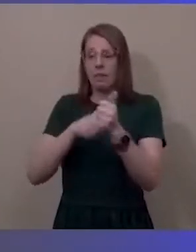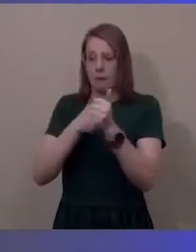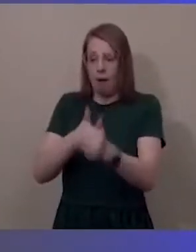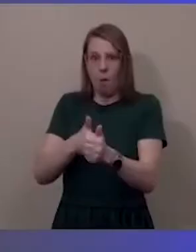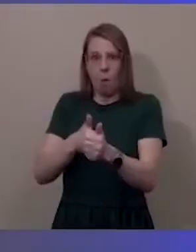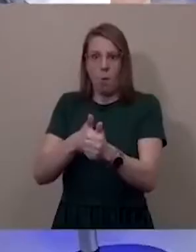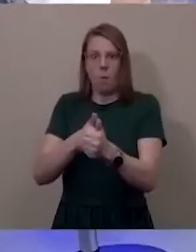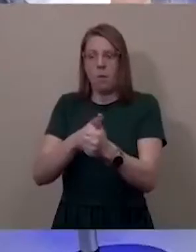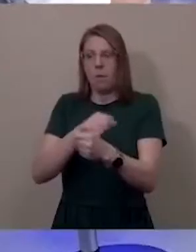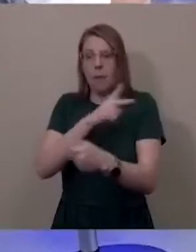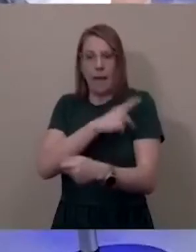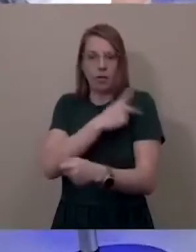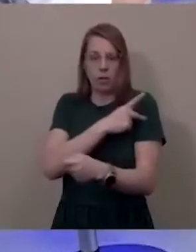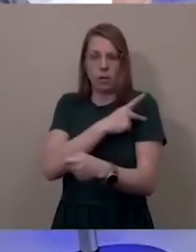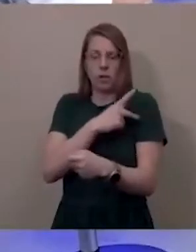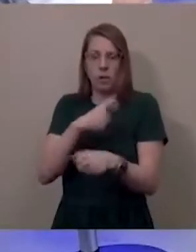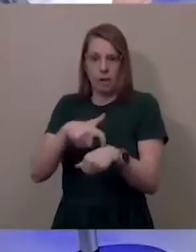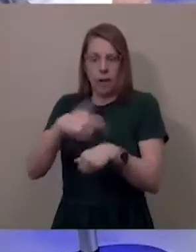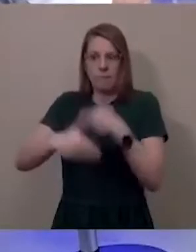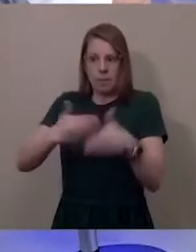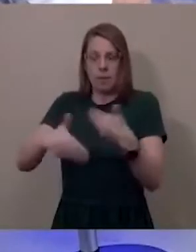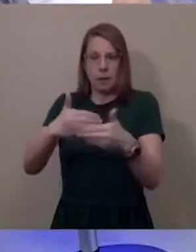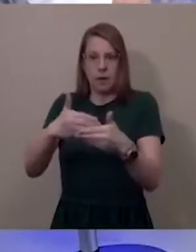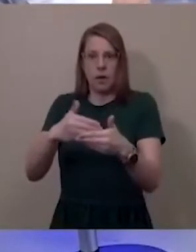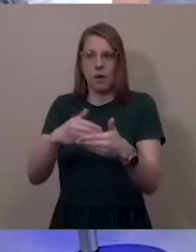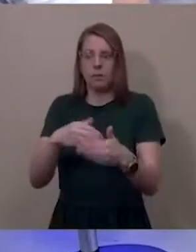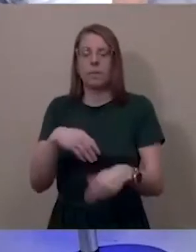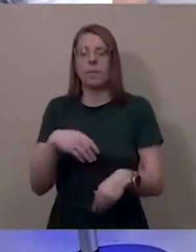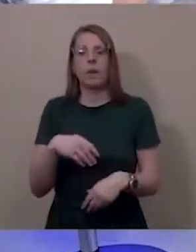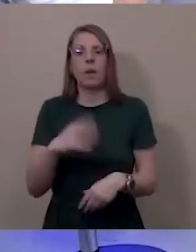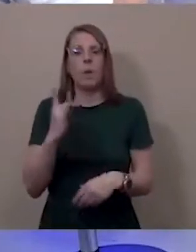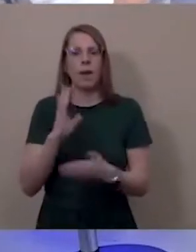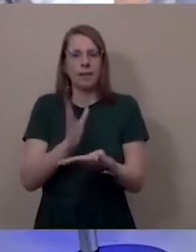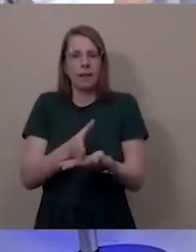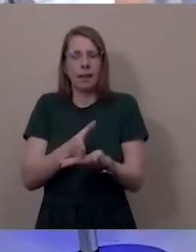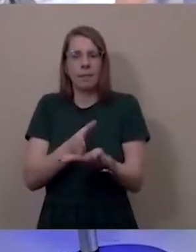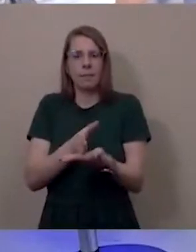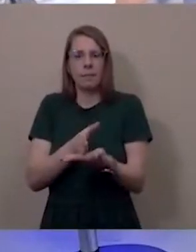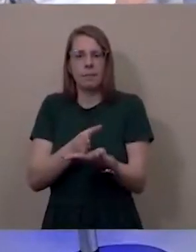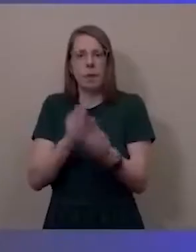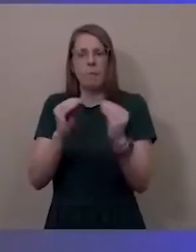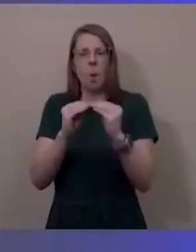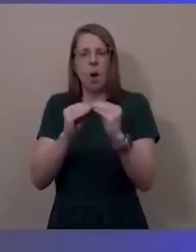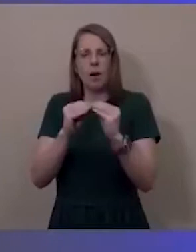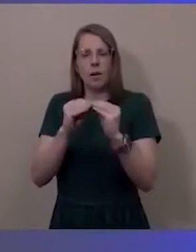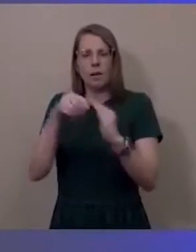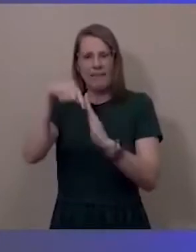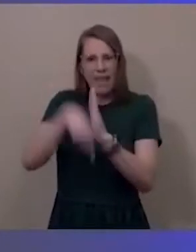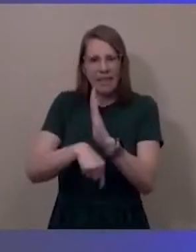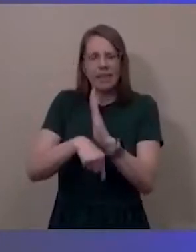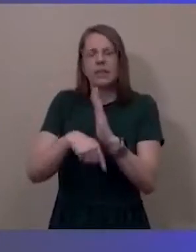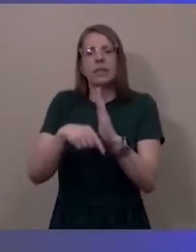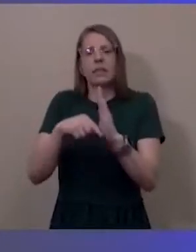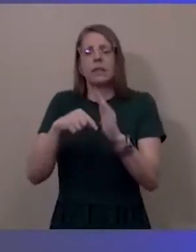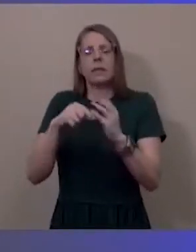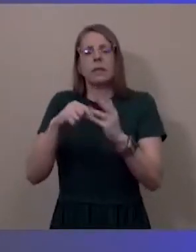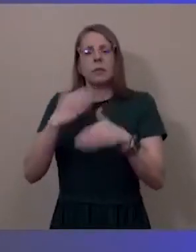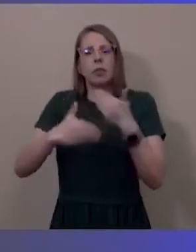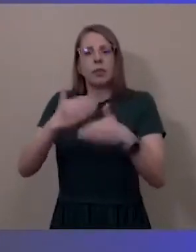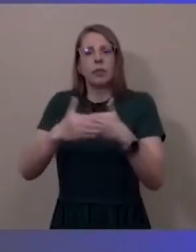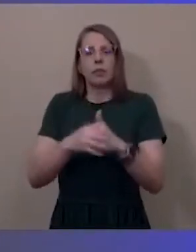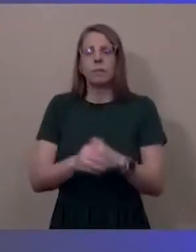effects. So why does it stop you from having to do the more invasive procedures to make the diagnosis? Well, so there's,